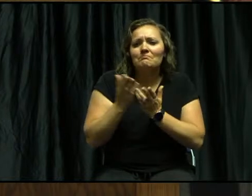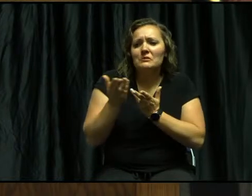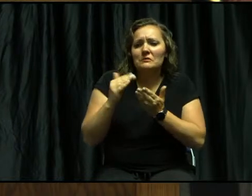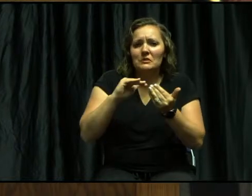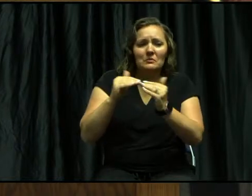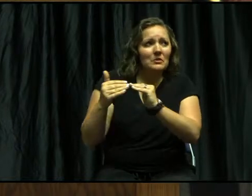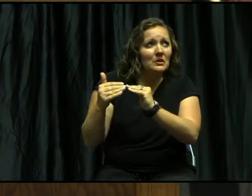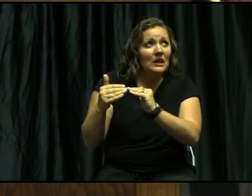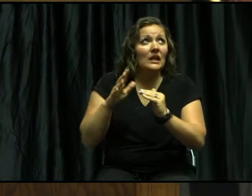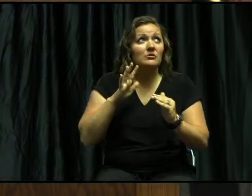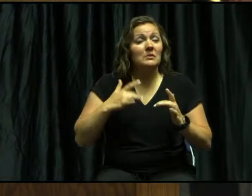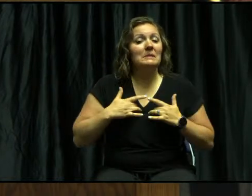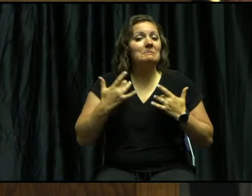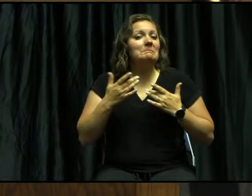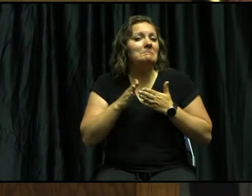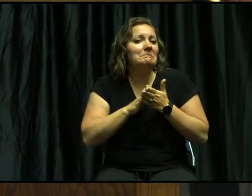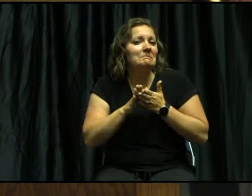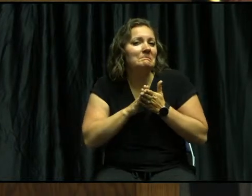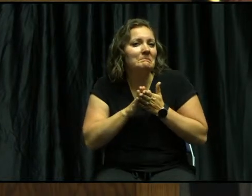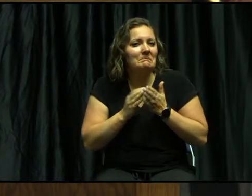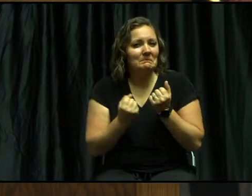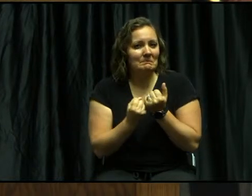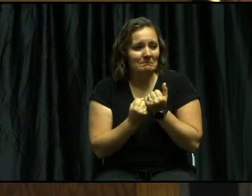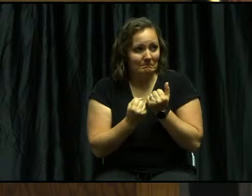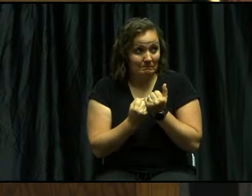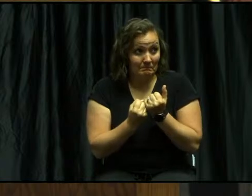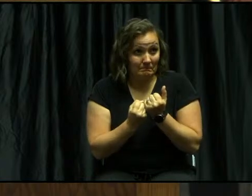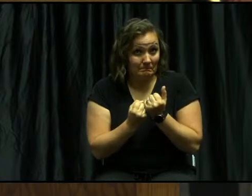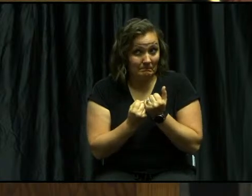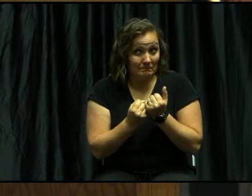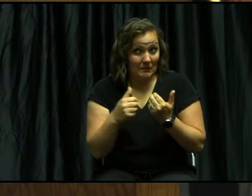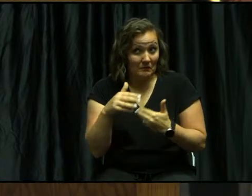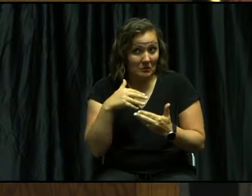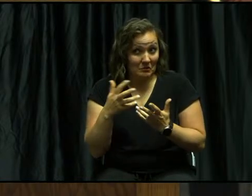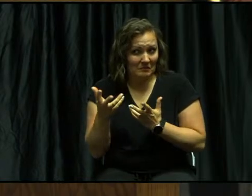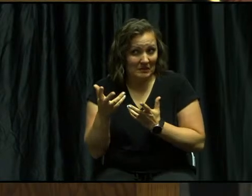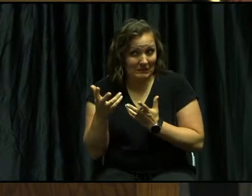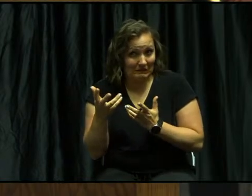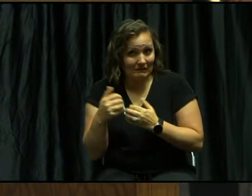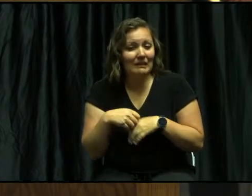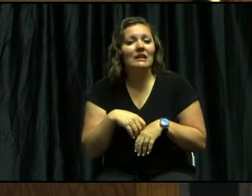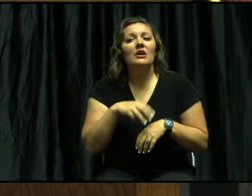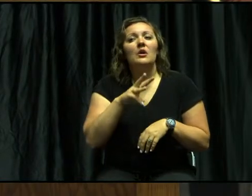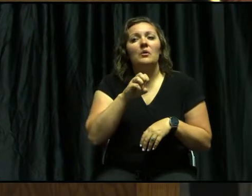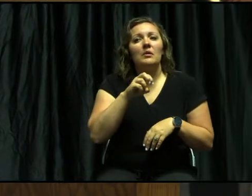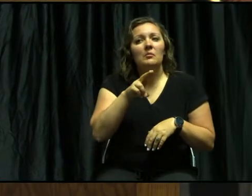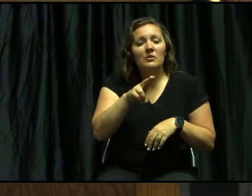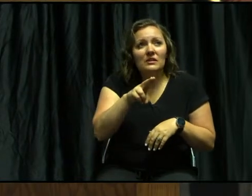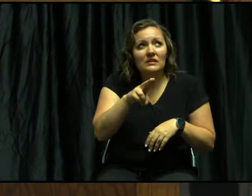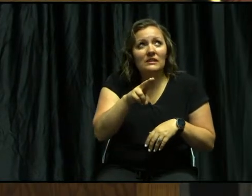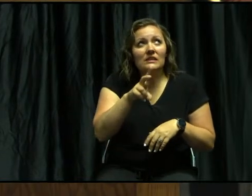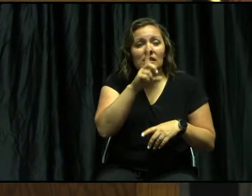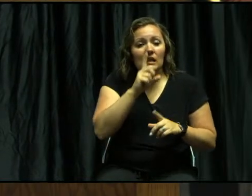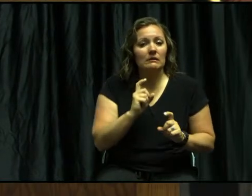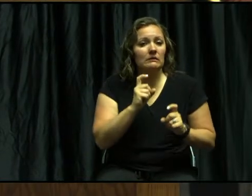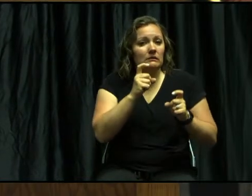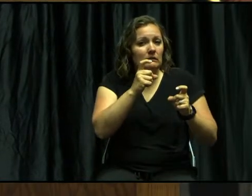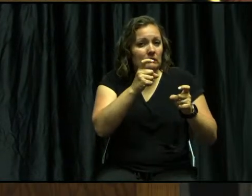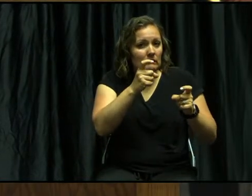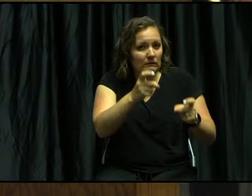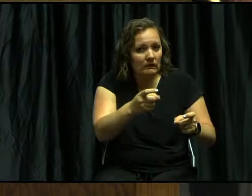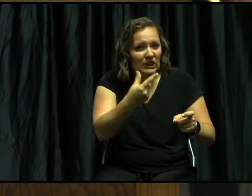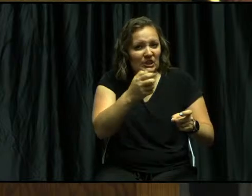and enthusiastic support of campus traditions, Weber State, with the authority given by law, confers upon Gene